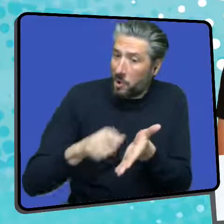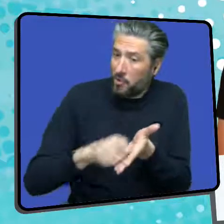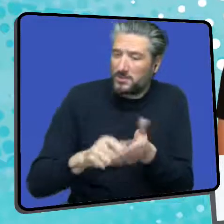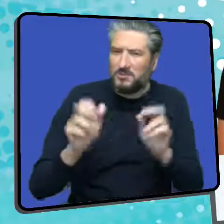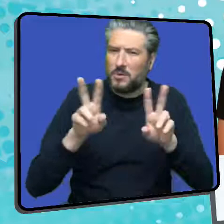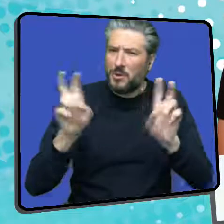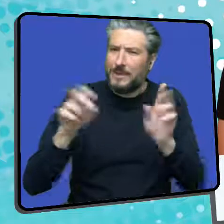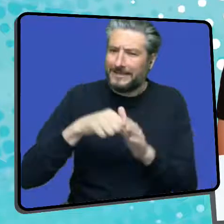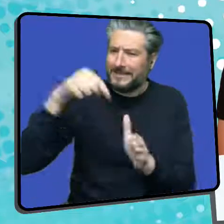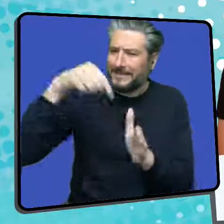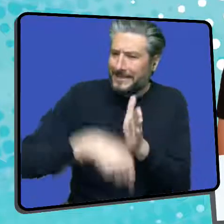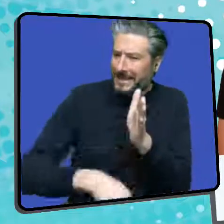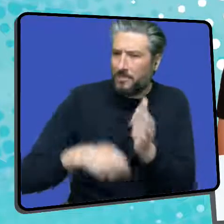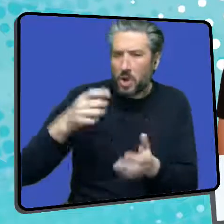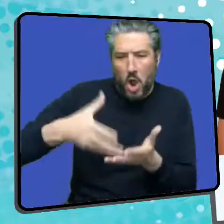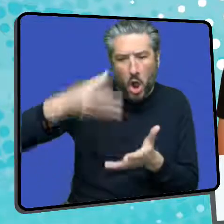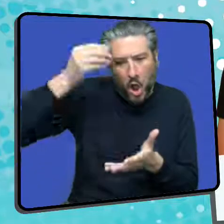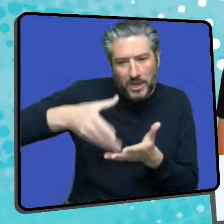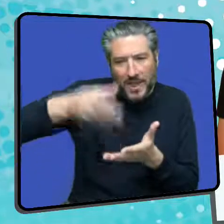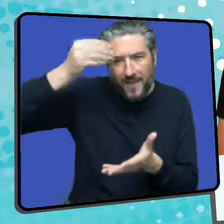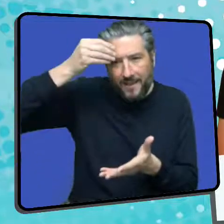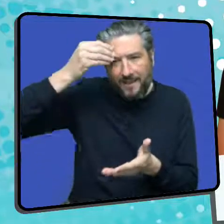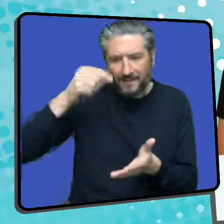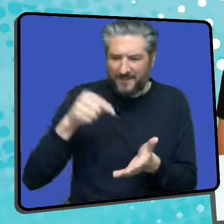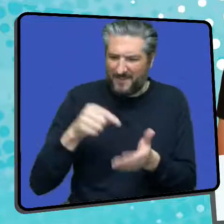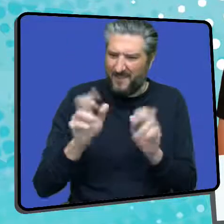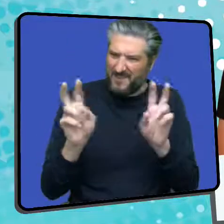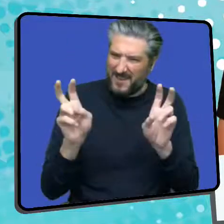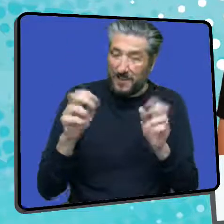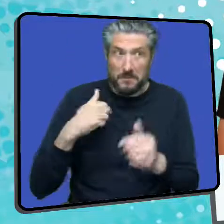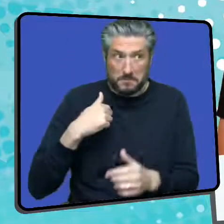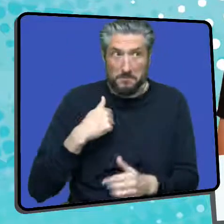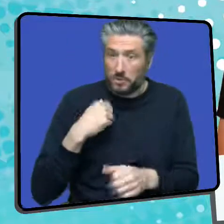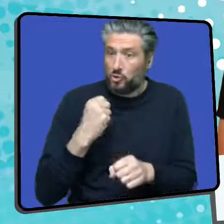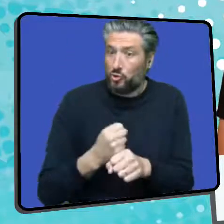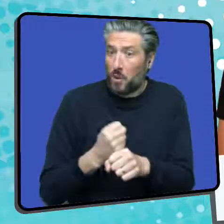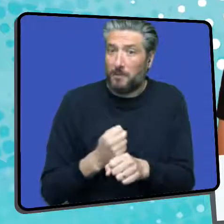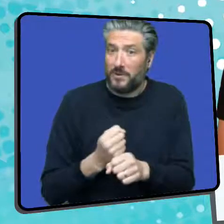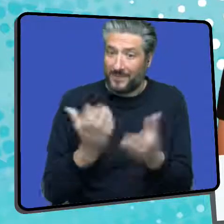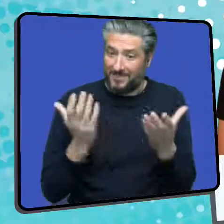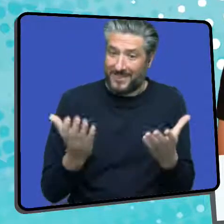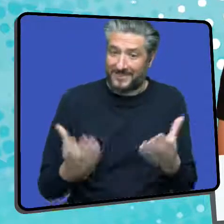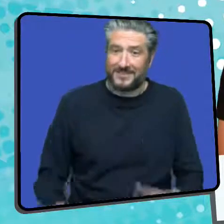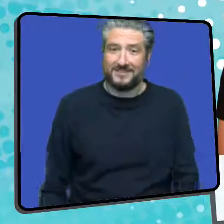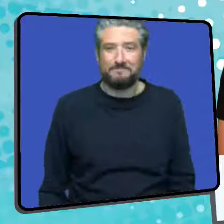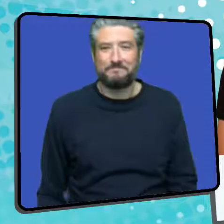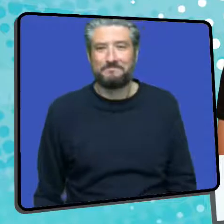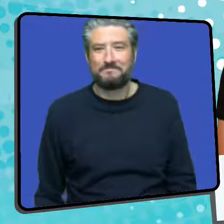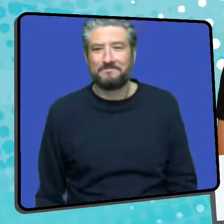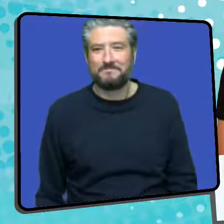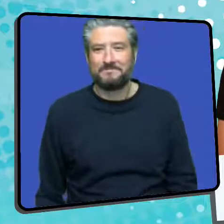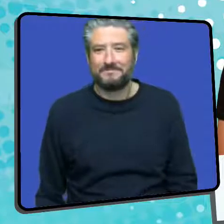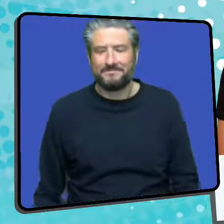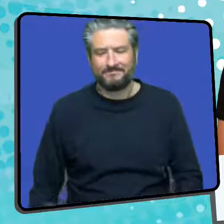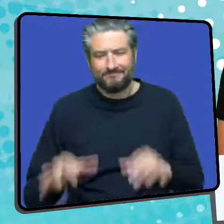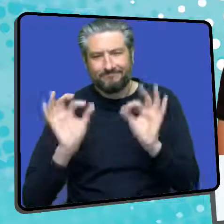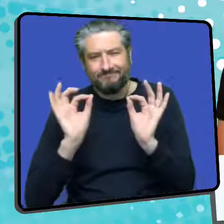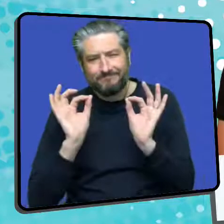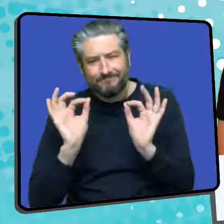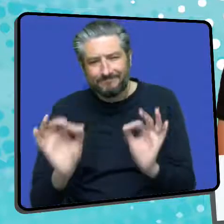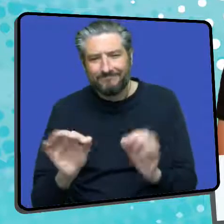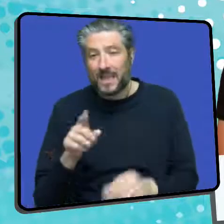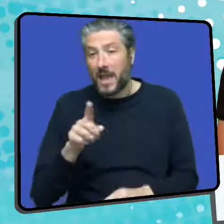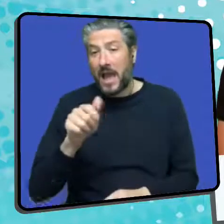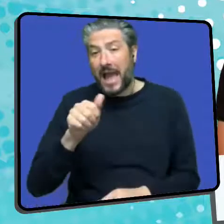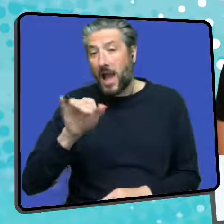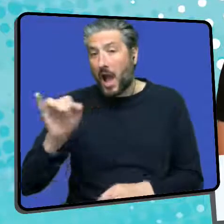ago. So yeah, that's my job. Oh, fabulous. AI architect, love it. I actually think